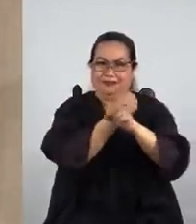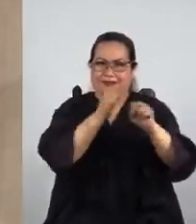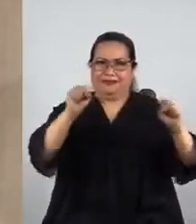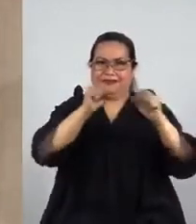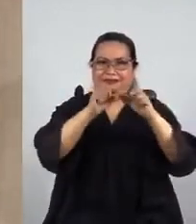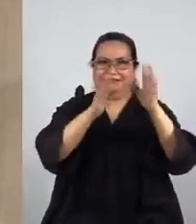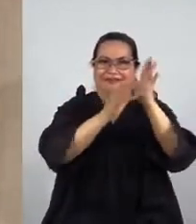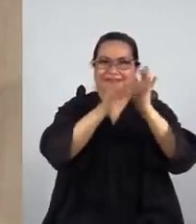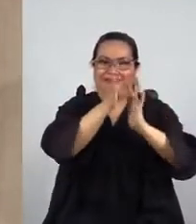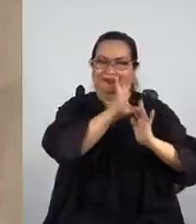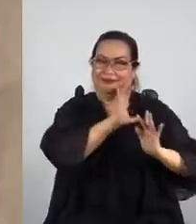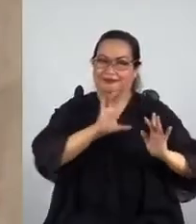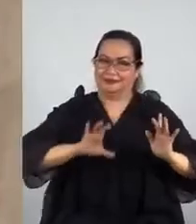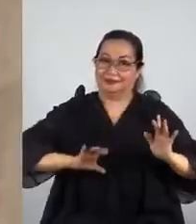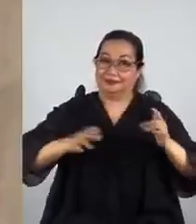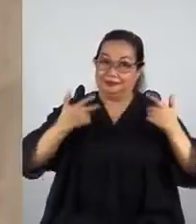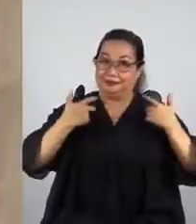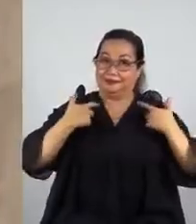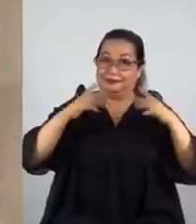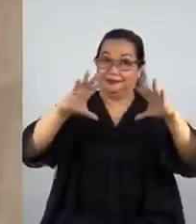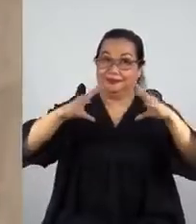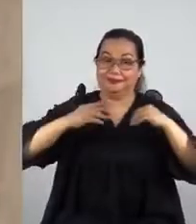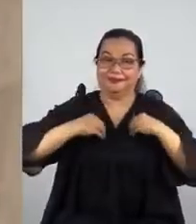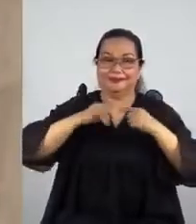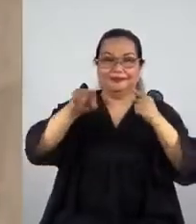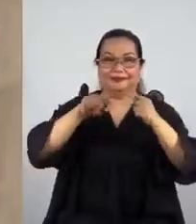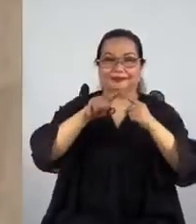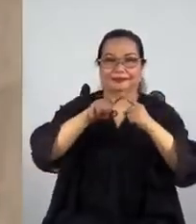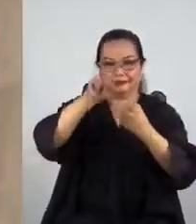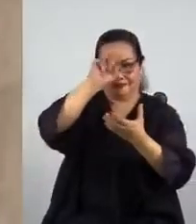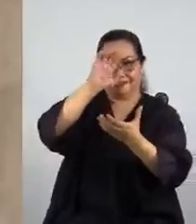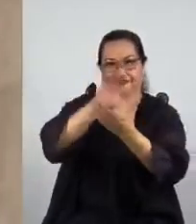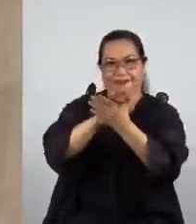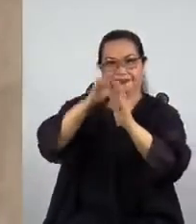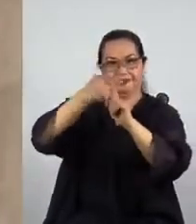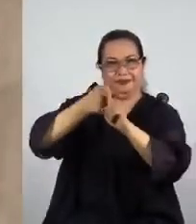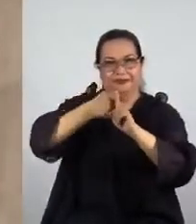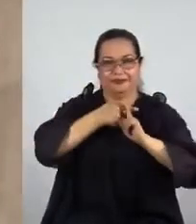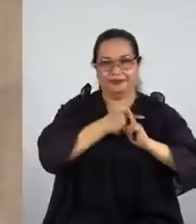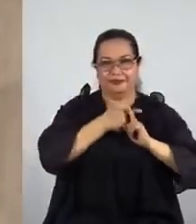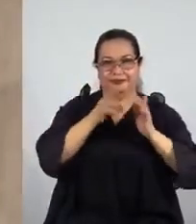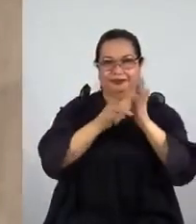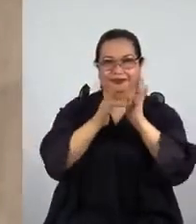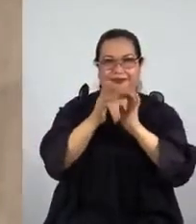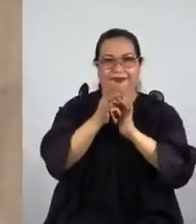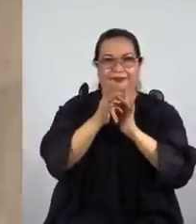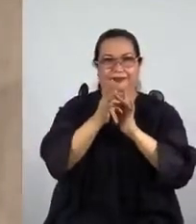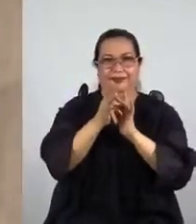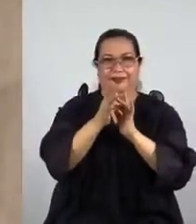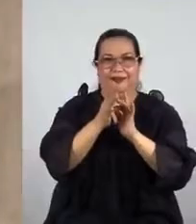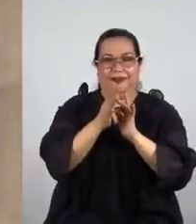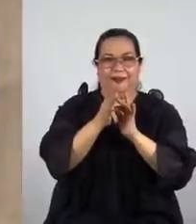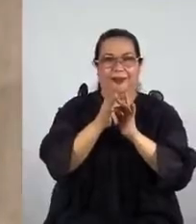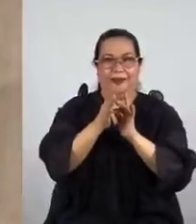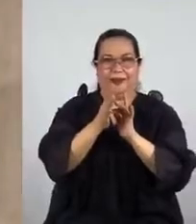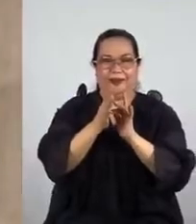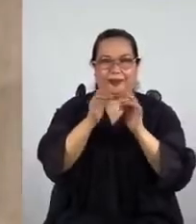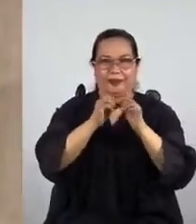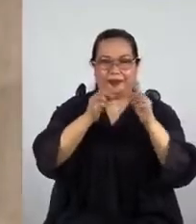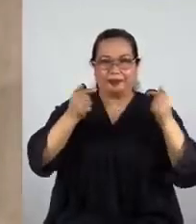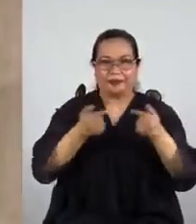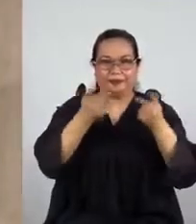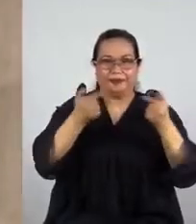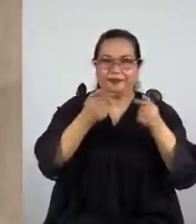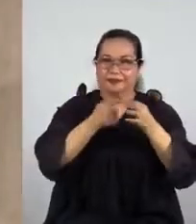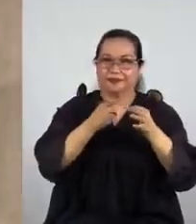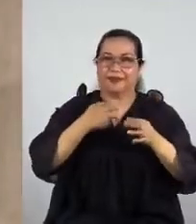in Christ that they have received when they first believed in Jesus. The sin of unbelief